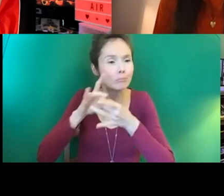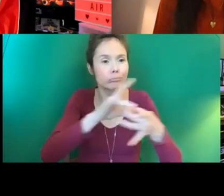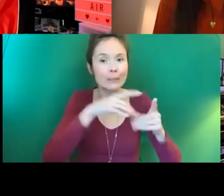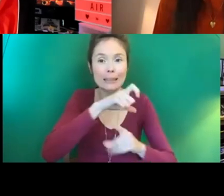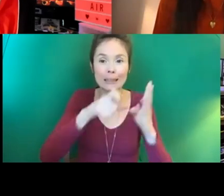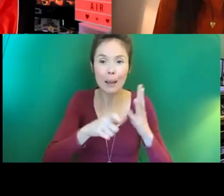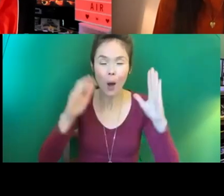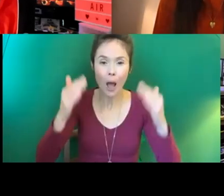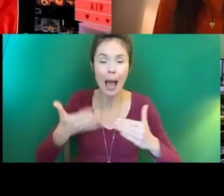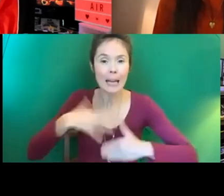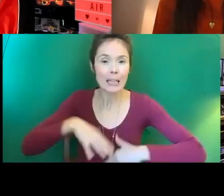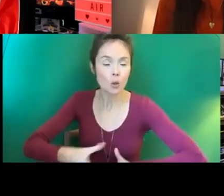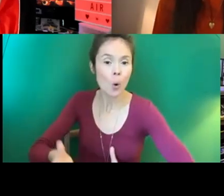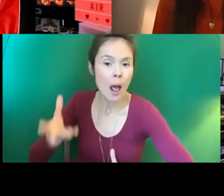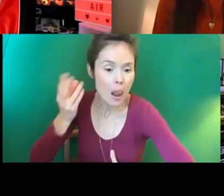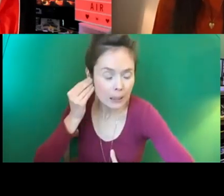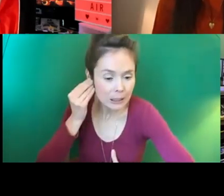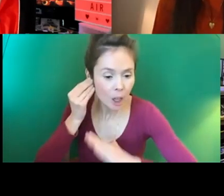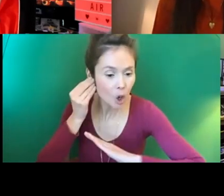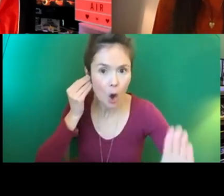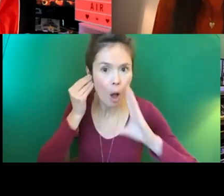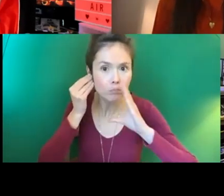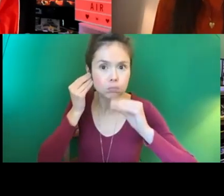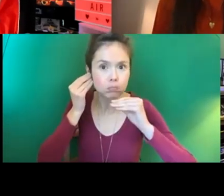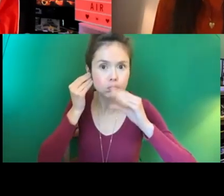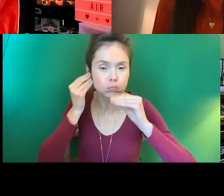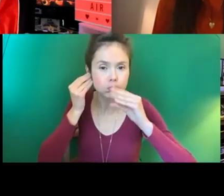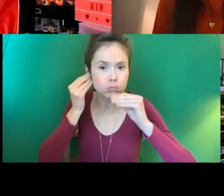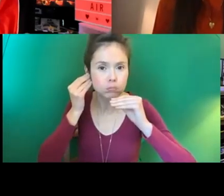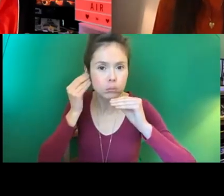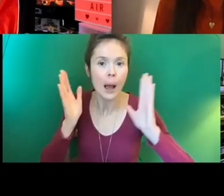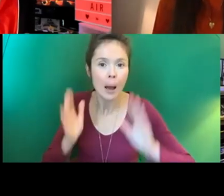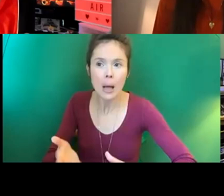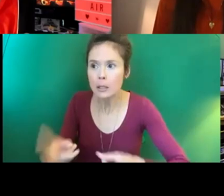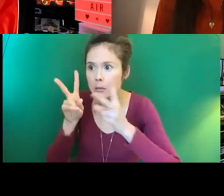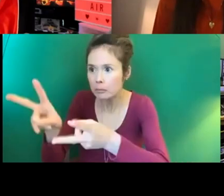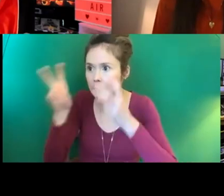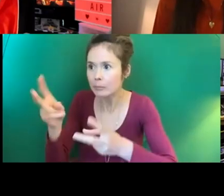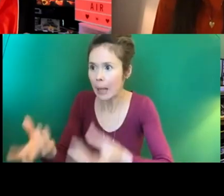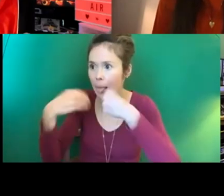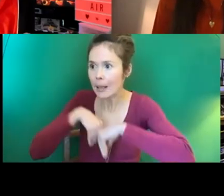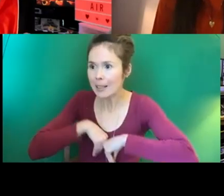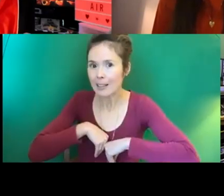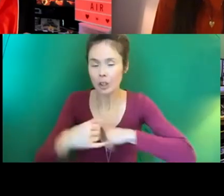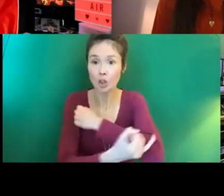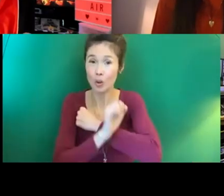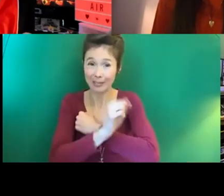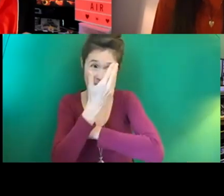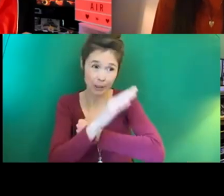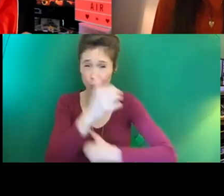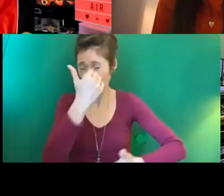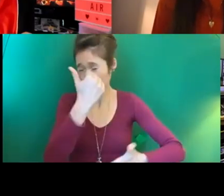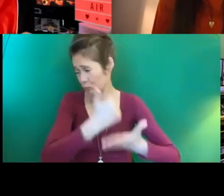to people, and especially working with John. John's attitude is one of such grace and has meant that I've been able to